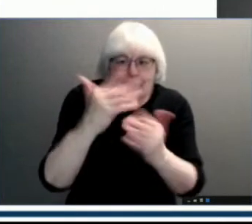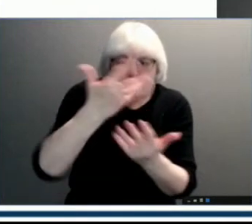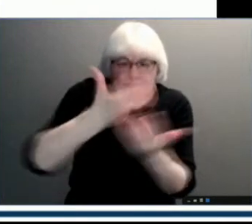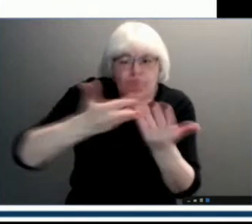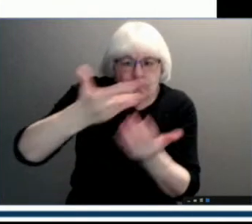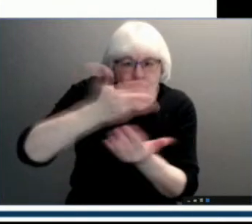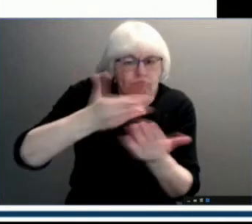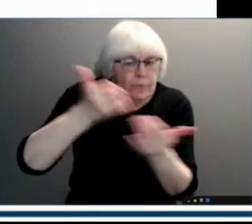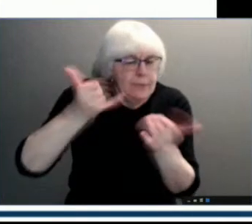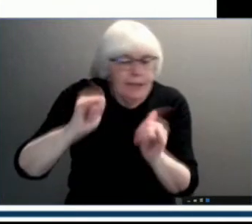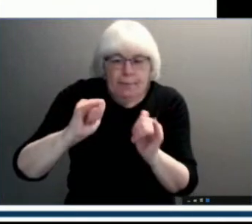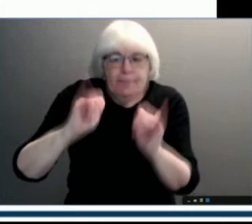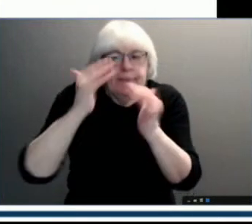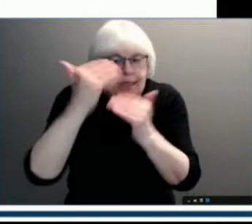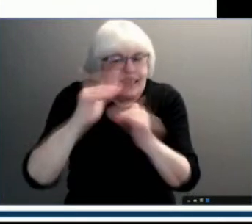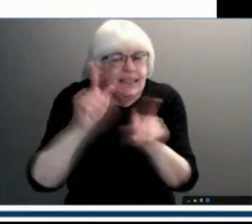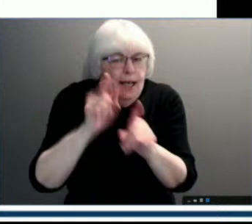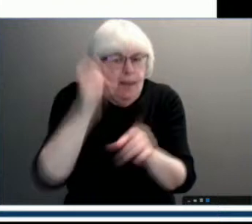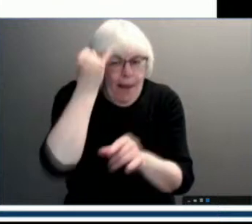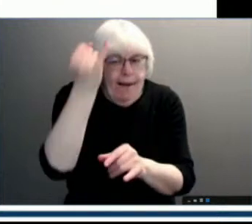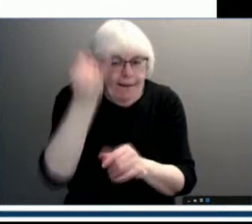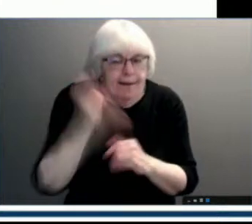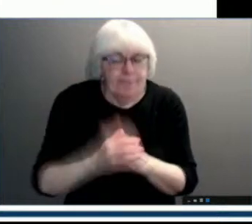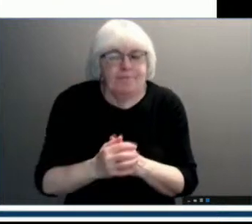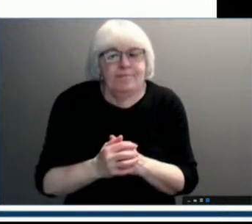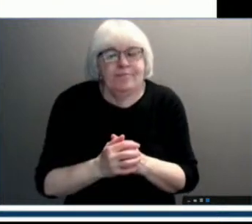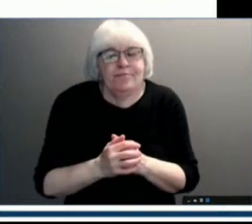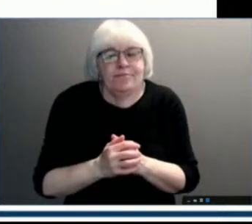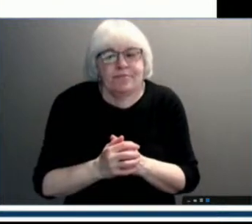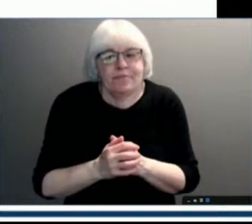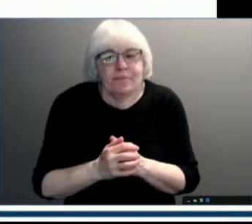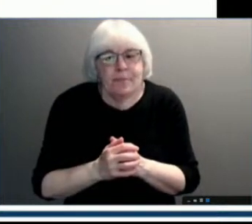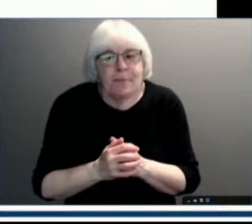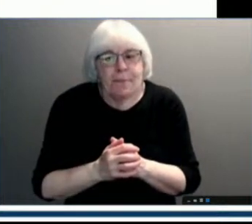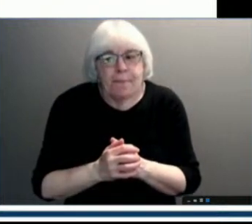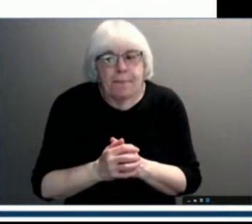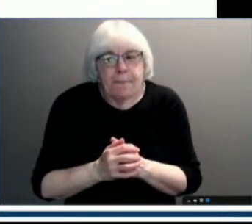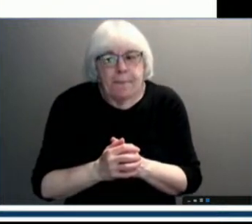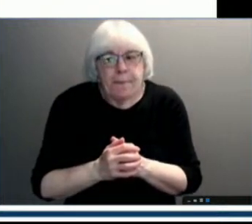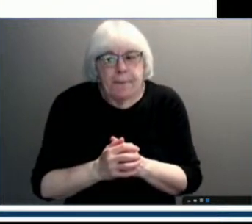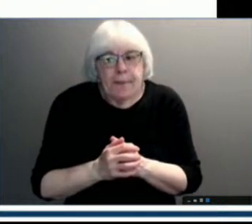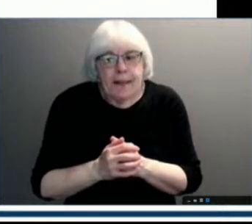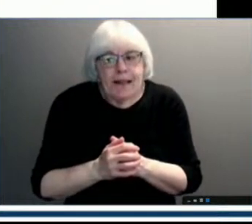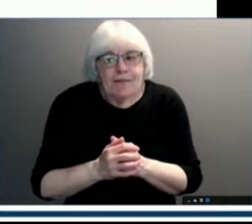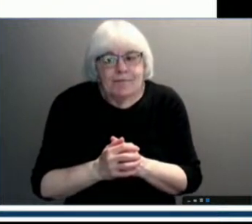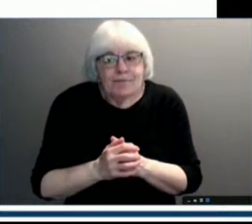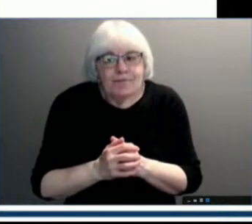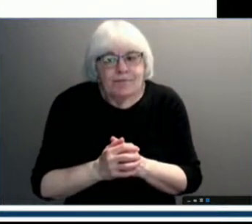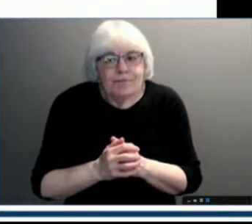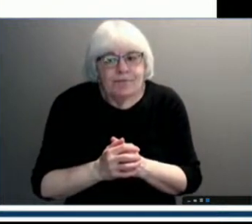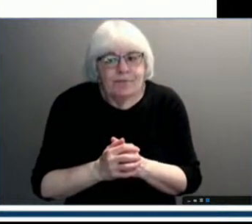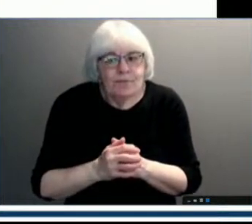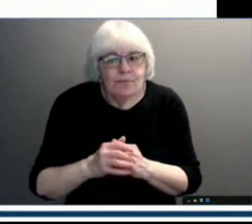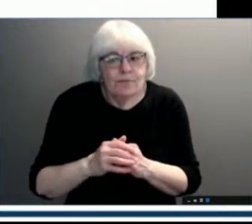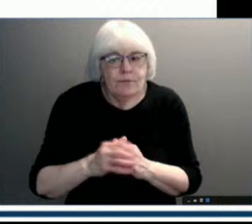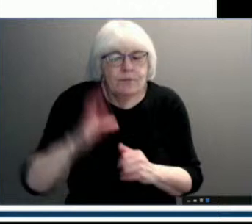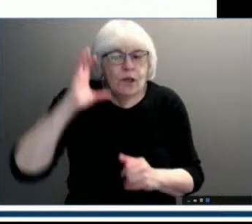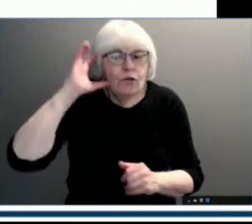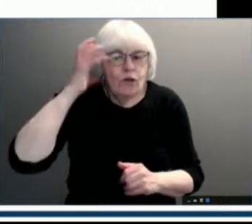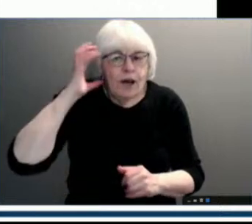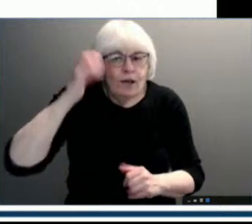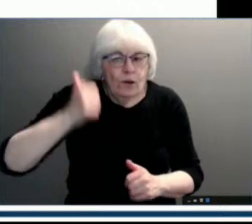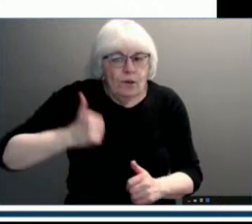Next, we'll go to Felix Arsenal with Radio Canada. Go ahead, Felix. Thanks. Are